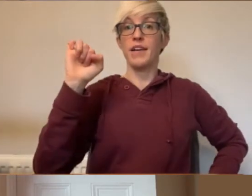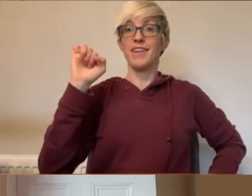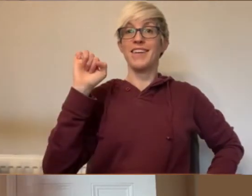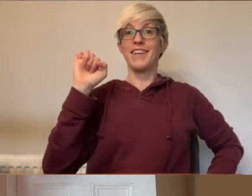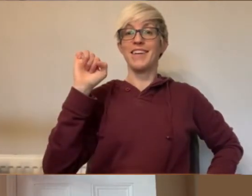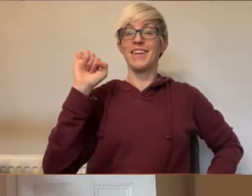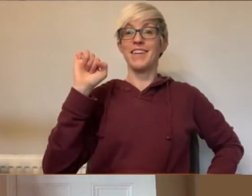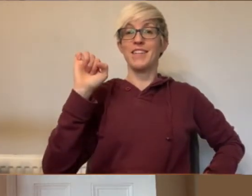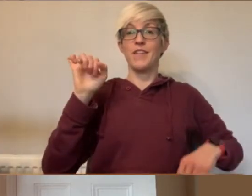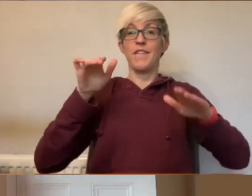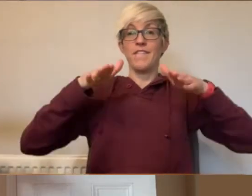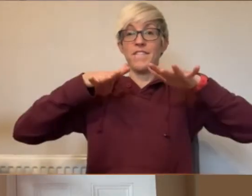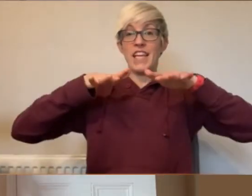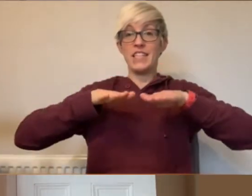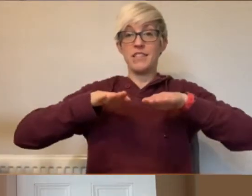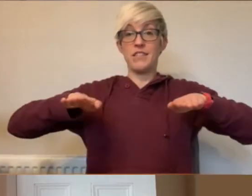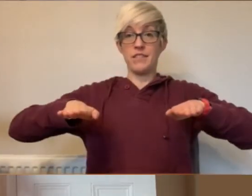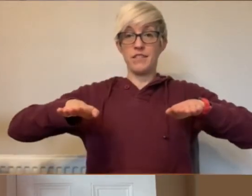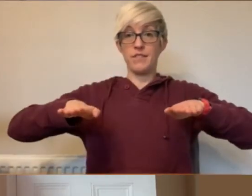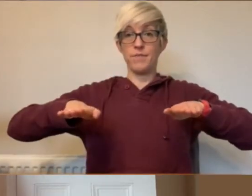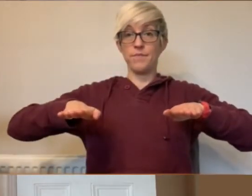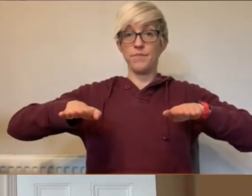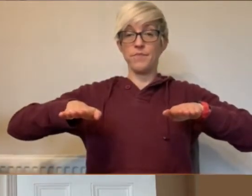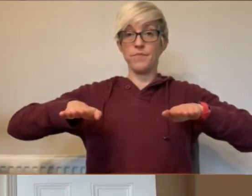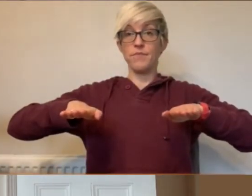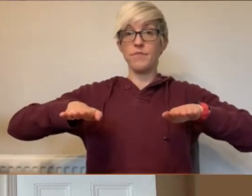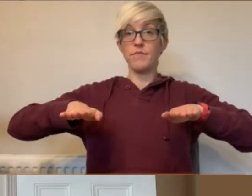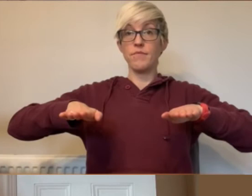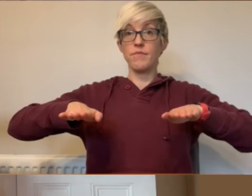stretch. So you will be keeping your feet as they are